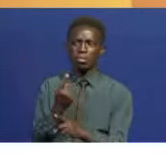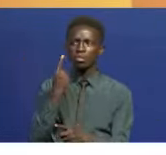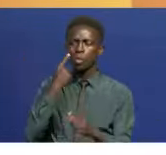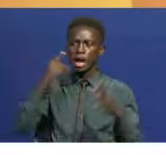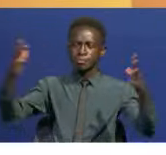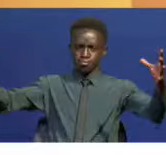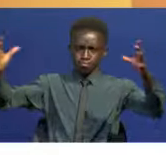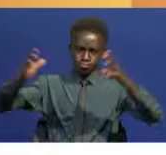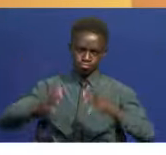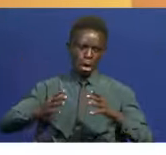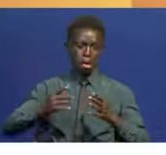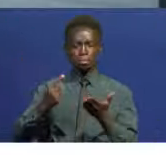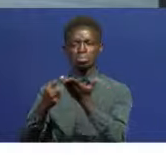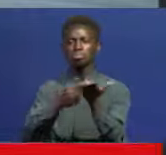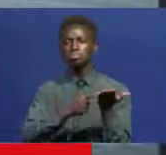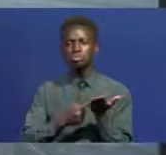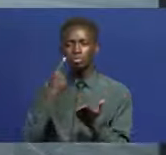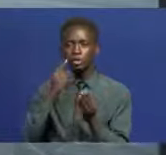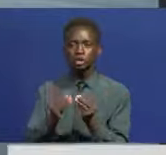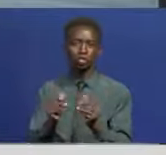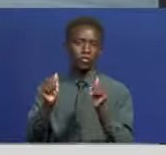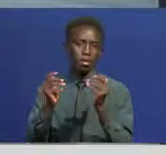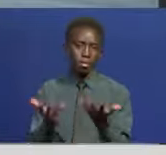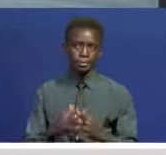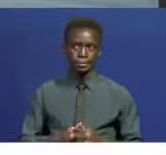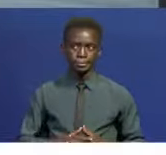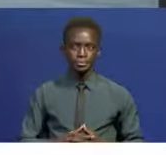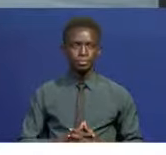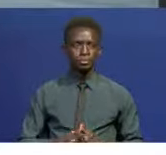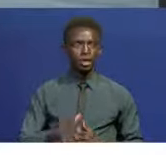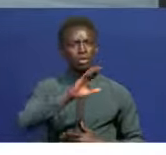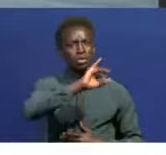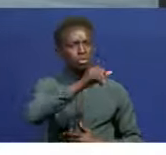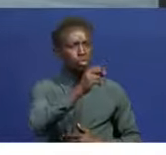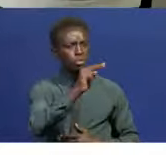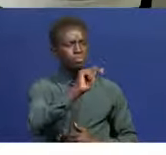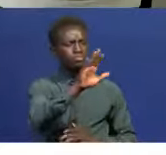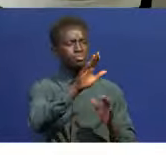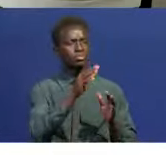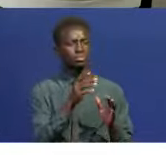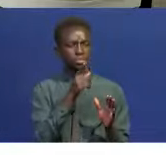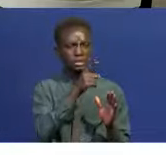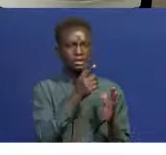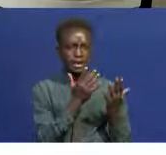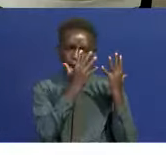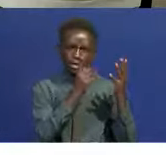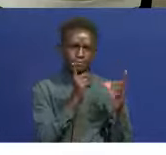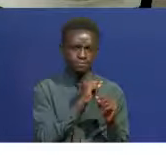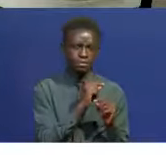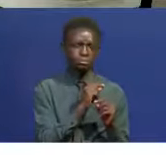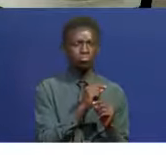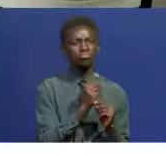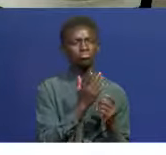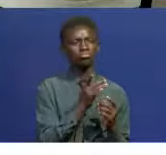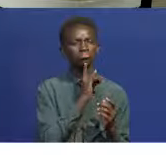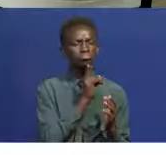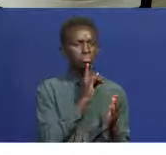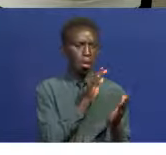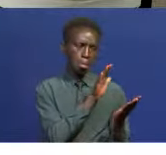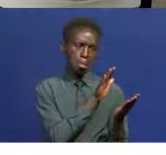come up. Let me take it from where he's left it. Very valid point. Talking about a